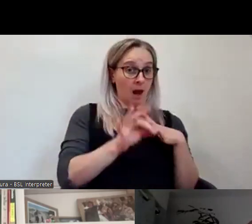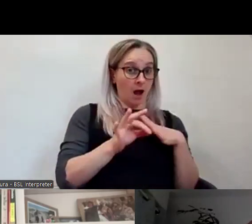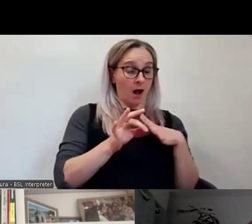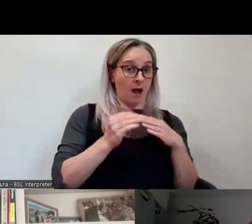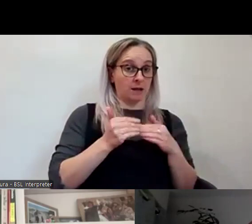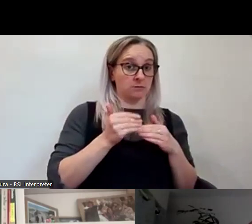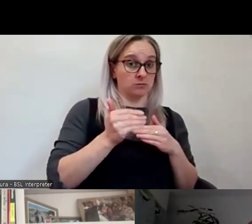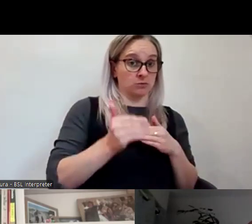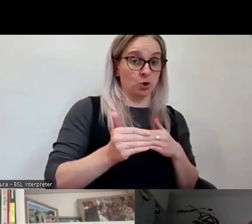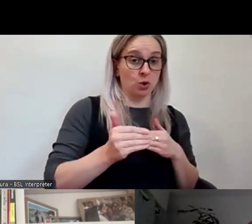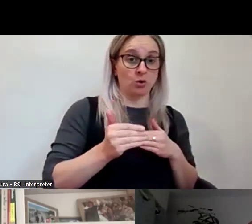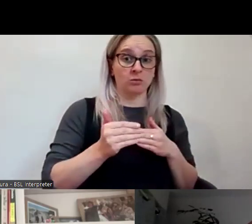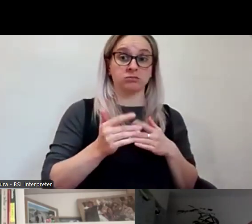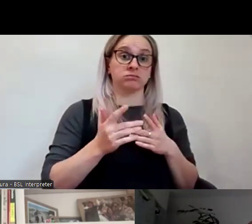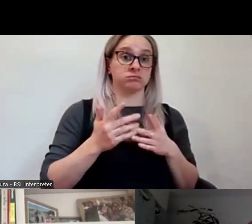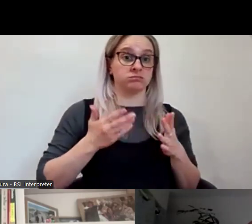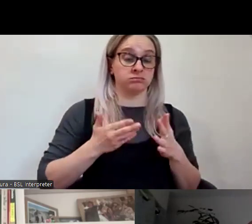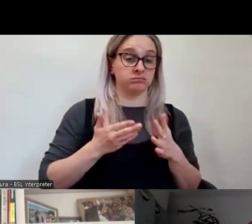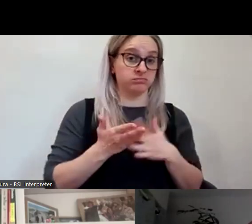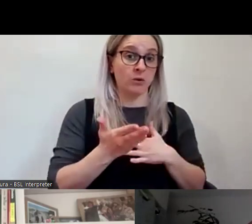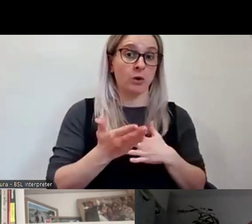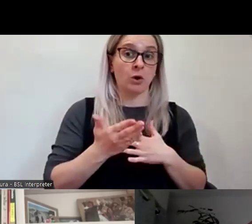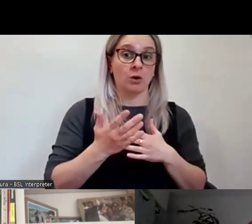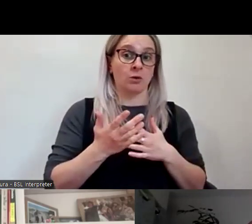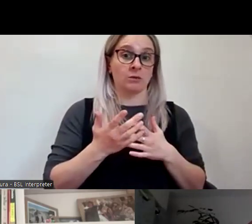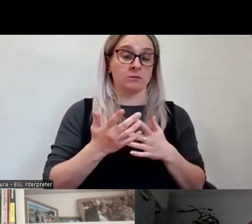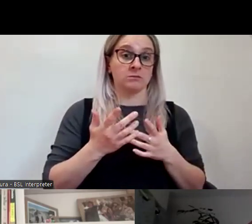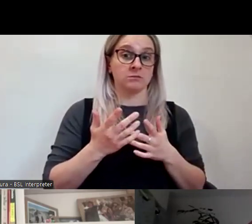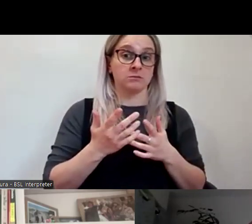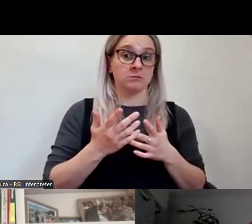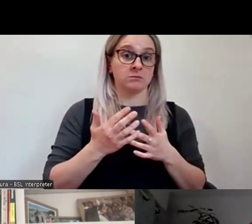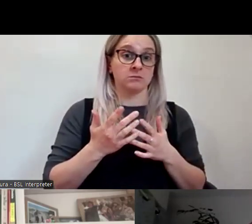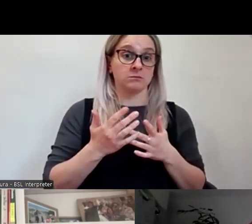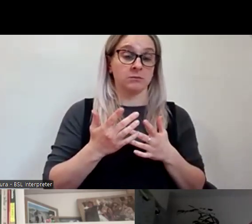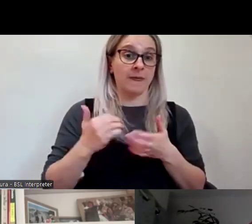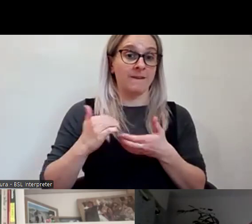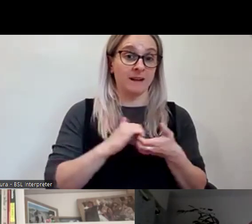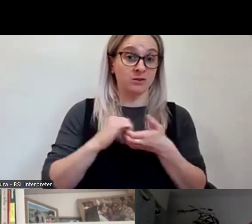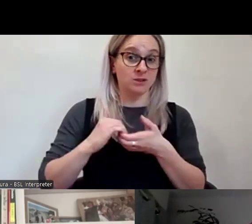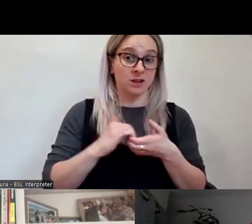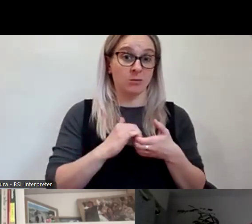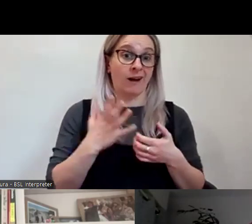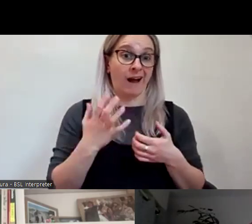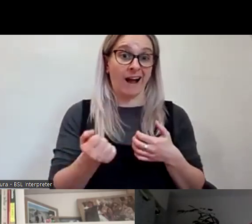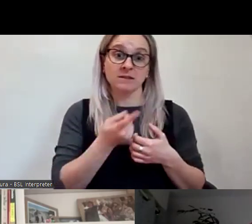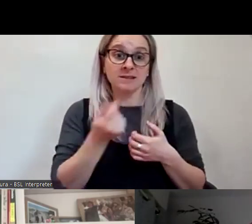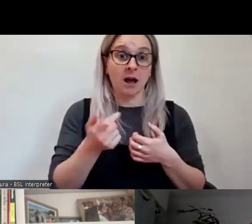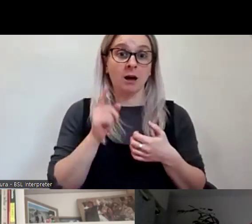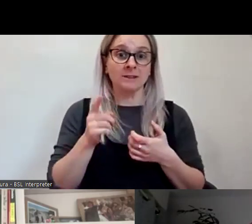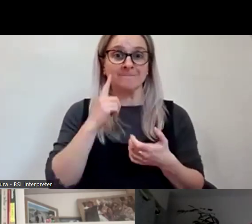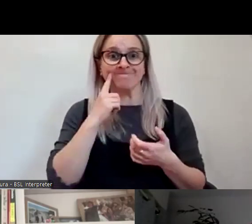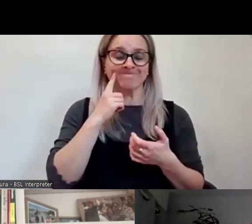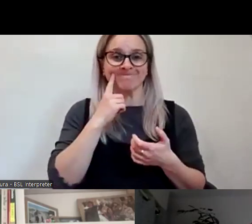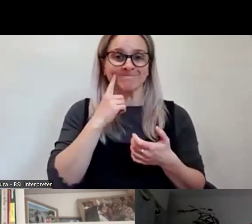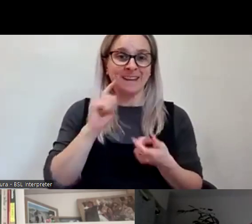their fellowship, or even midway through the fellowship. Sometimes we've had people move from PAYE into self-employment. That's